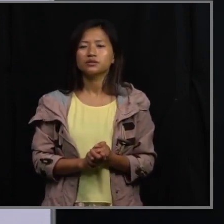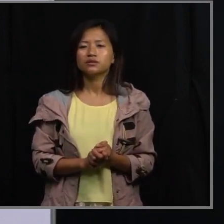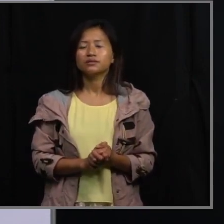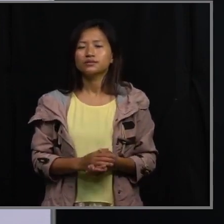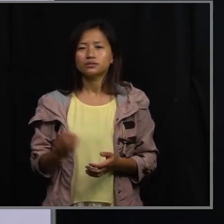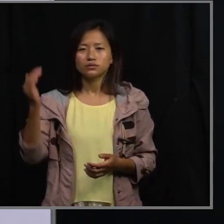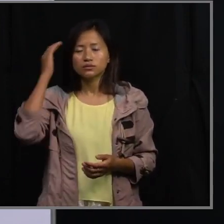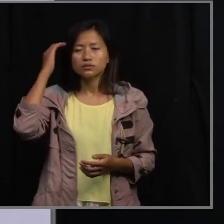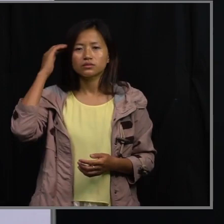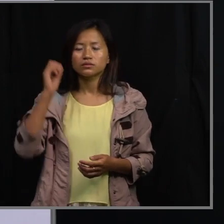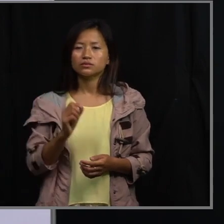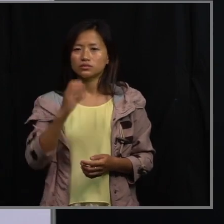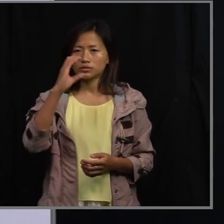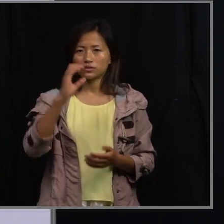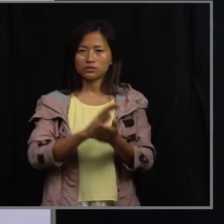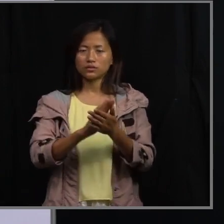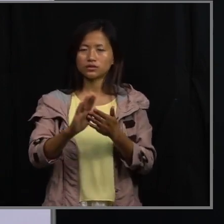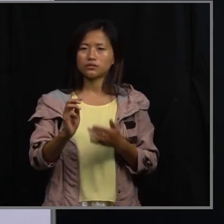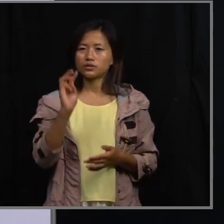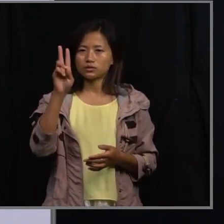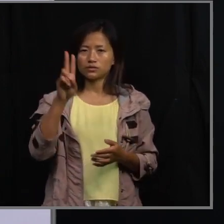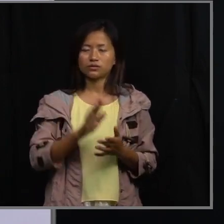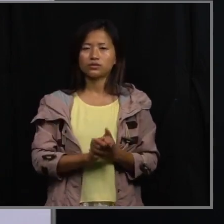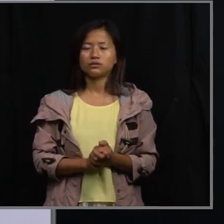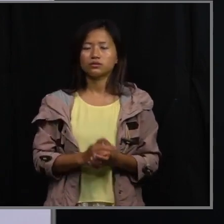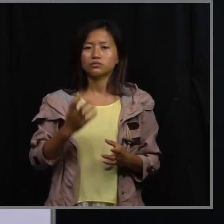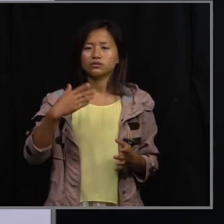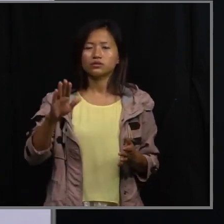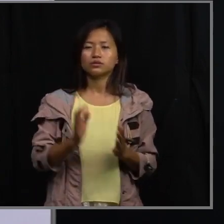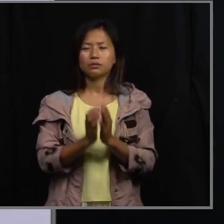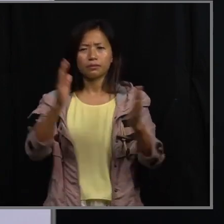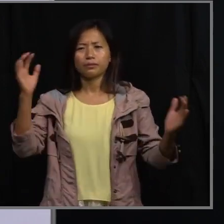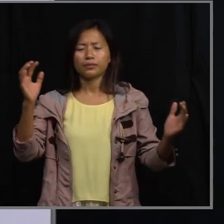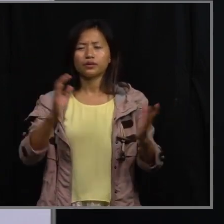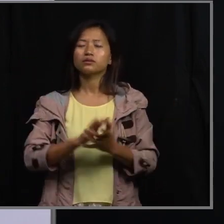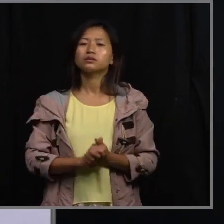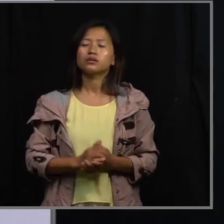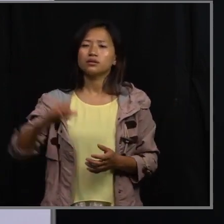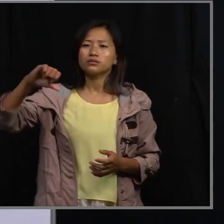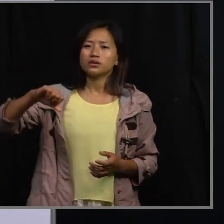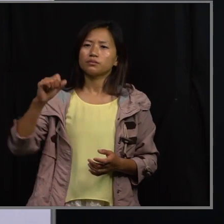you'll get to know in your chapter 2, okay? So it's going to be, because 9.1 is